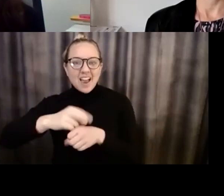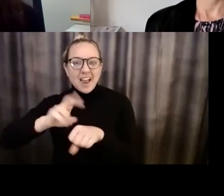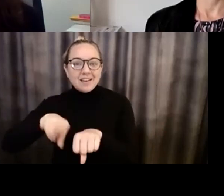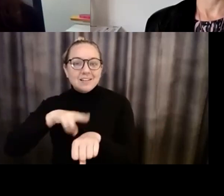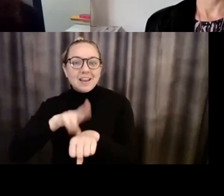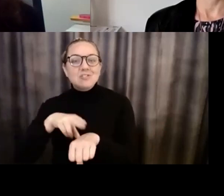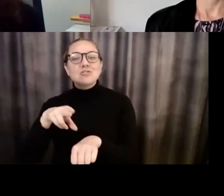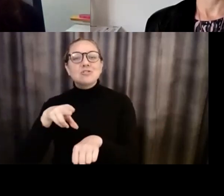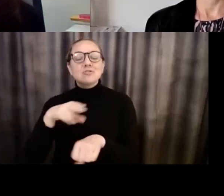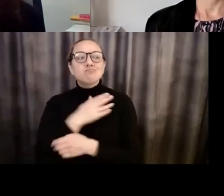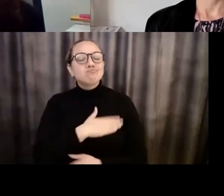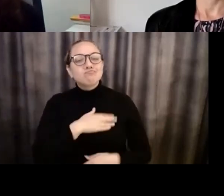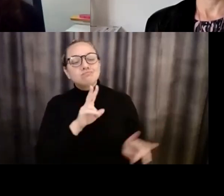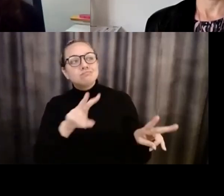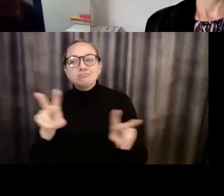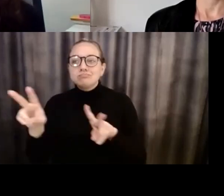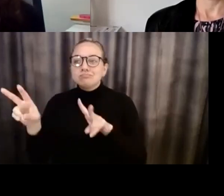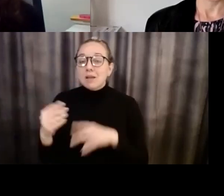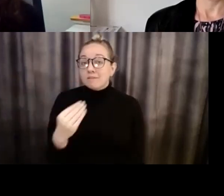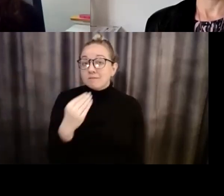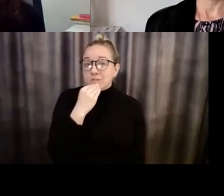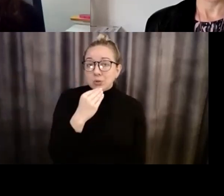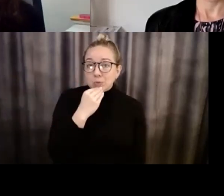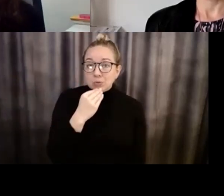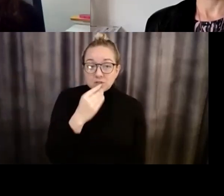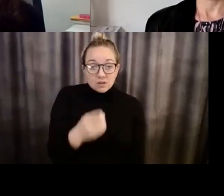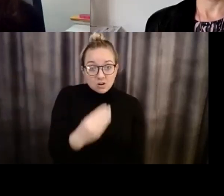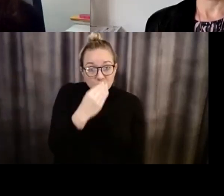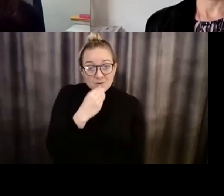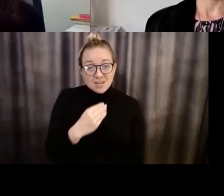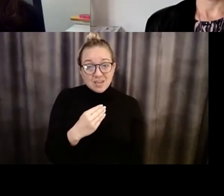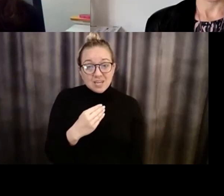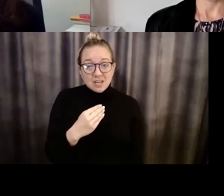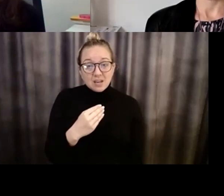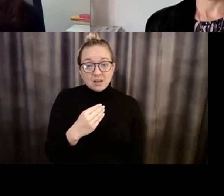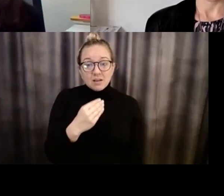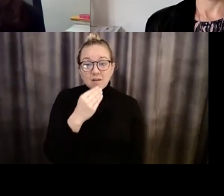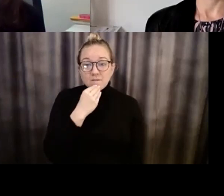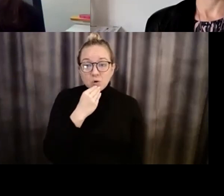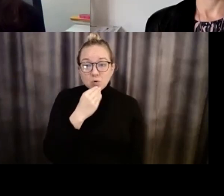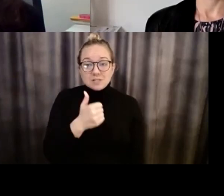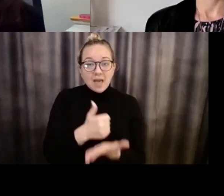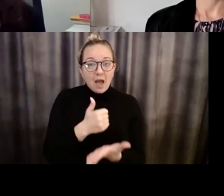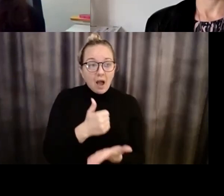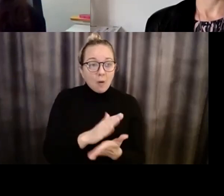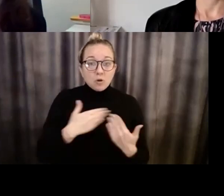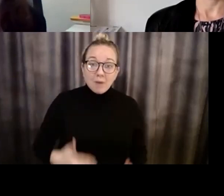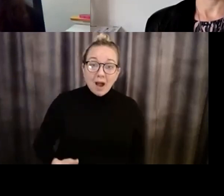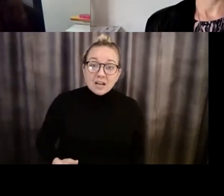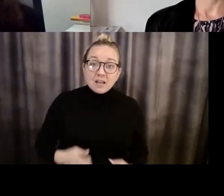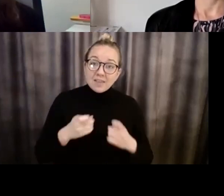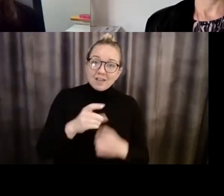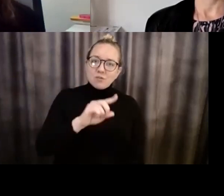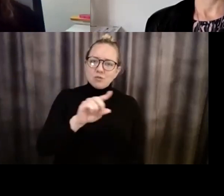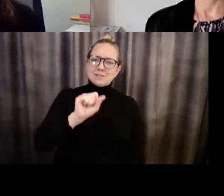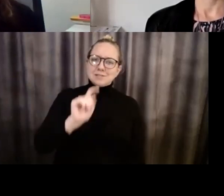about this. Foods, what are you eating? Foods that nourish you, that give you zest, right? Or